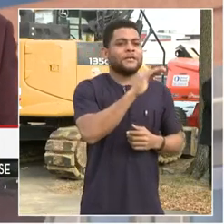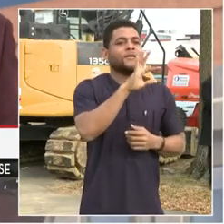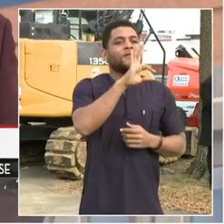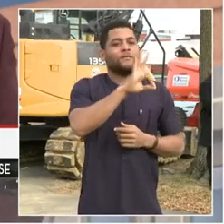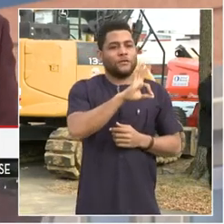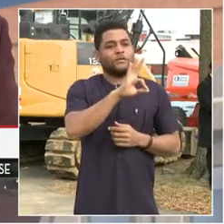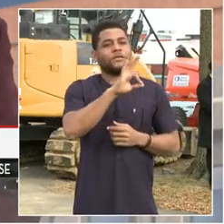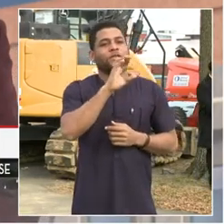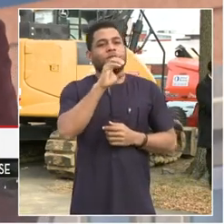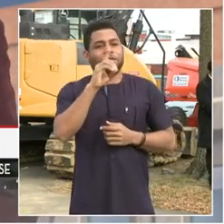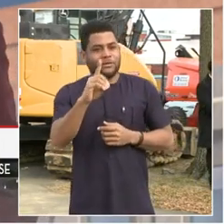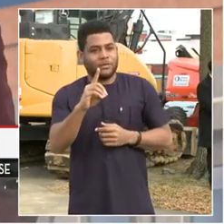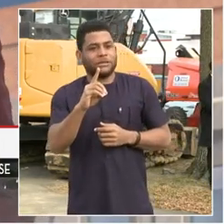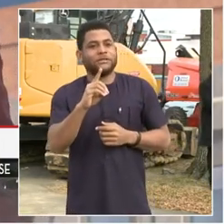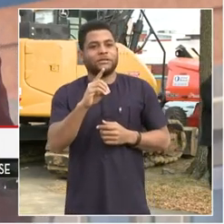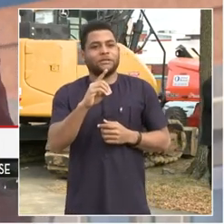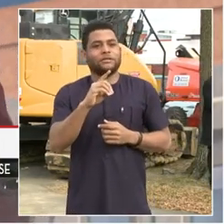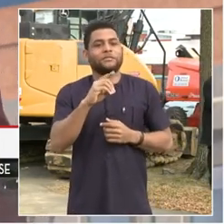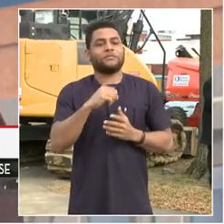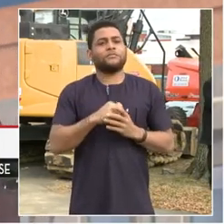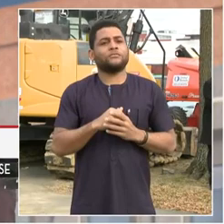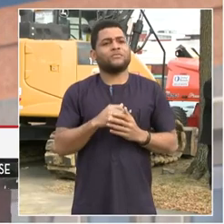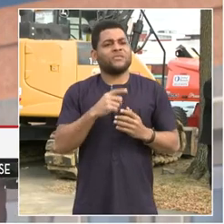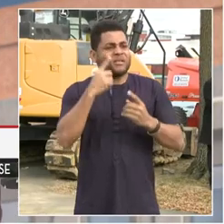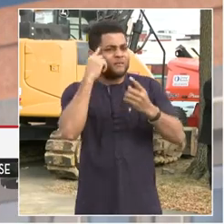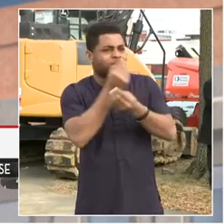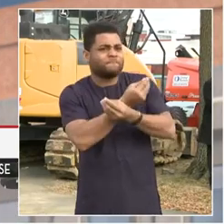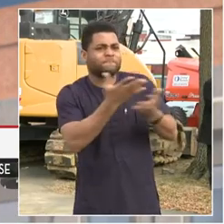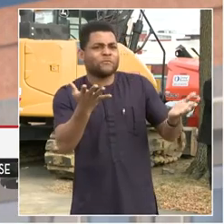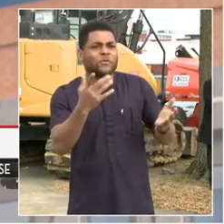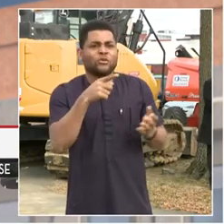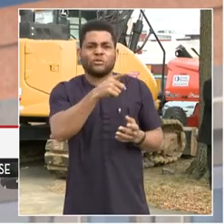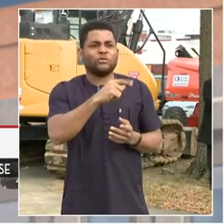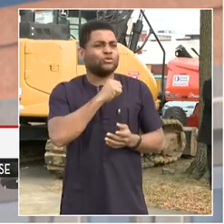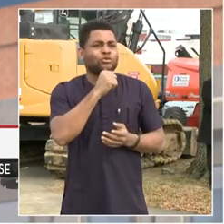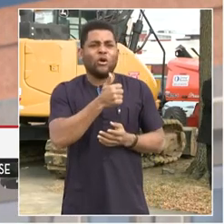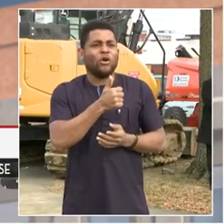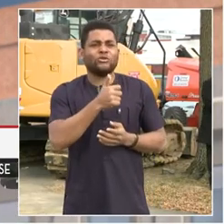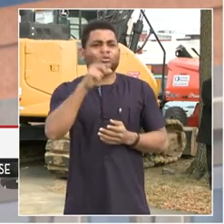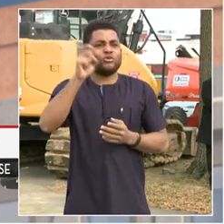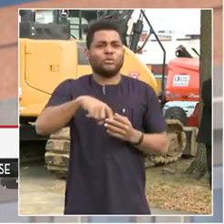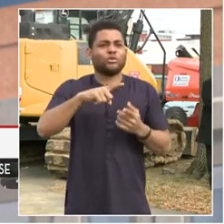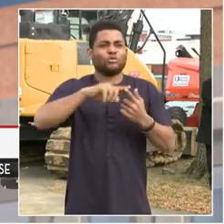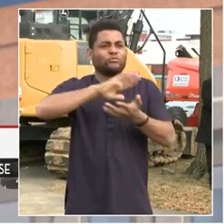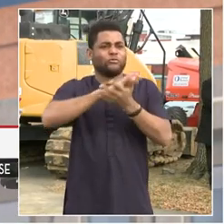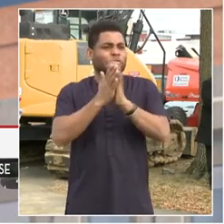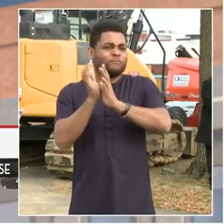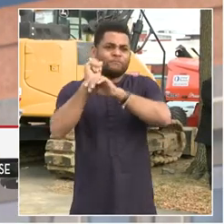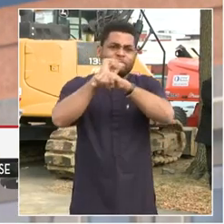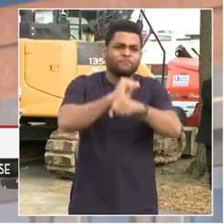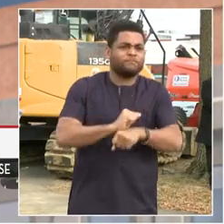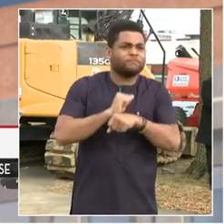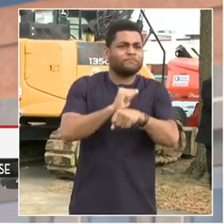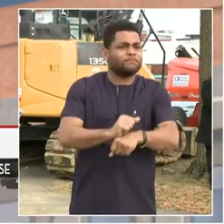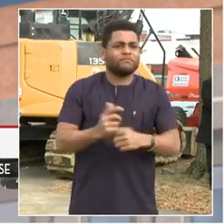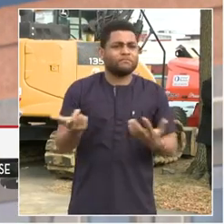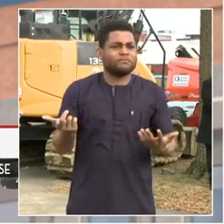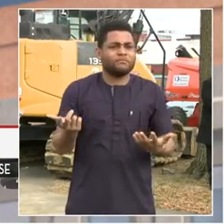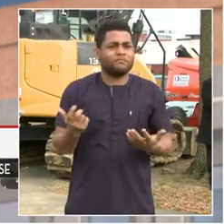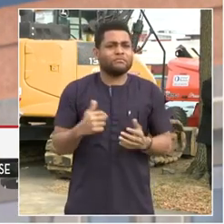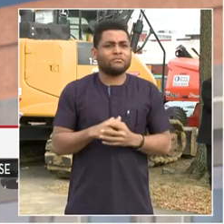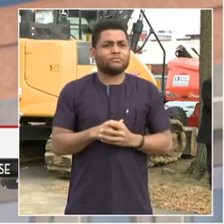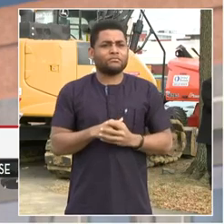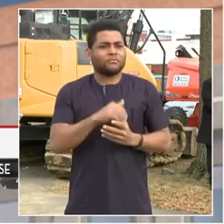life. And as they started to think about having a family together, she said, Frederick, I don't want our children's father to